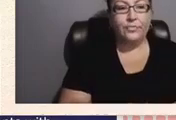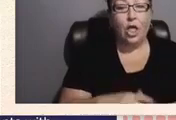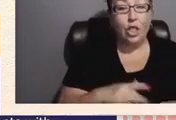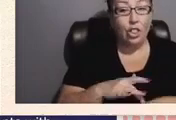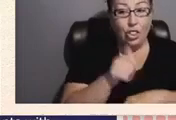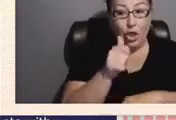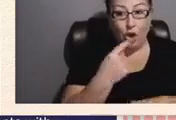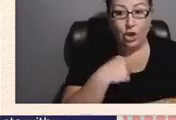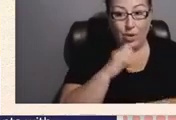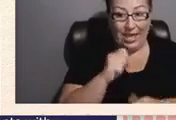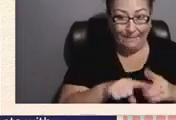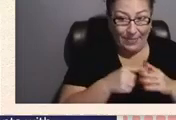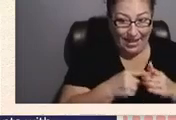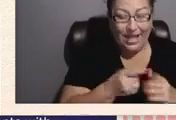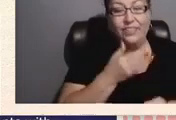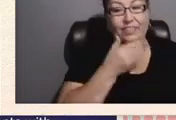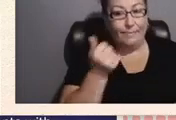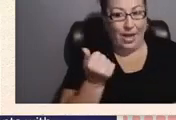begin, the better.